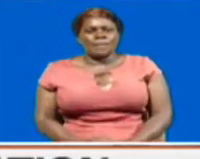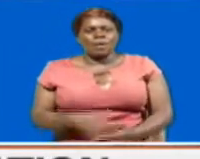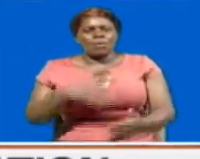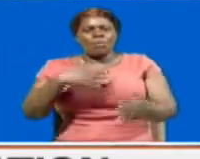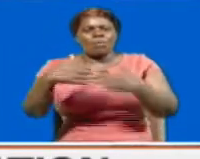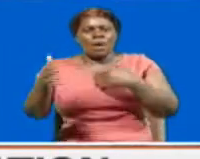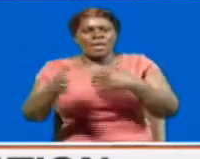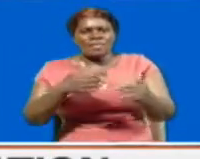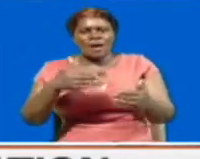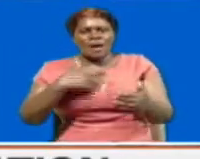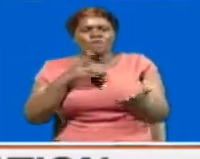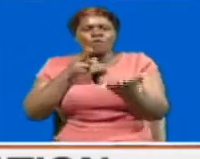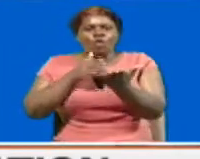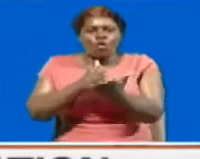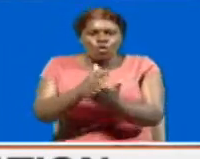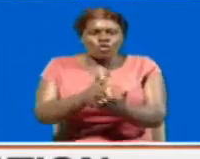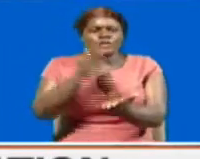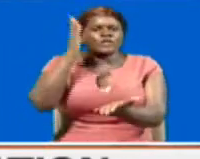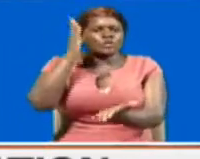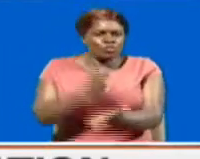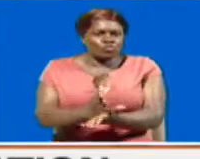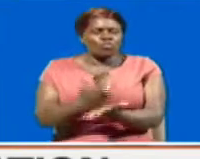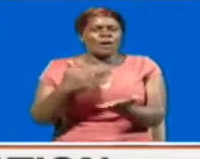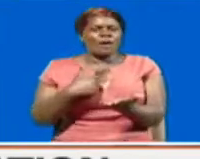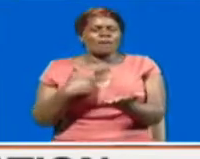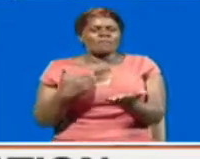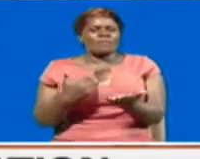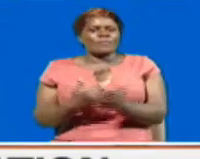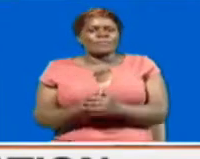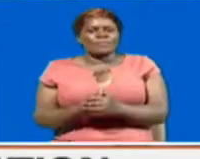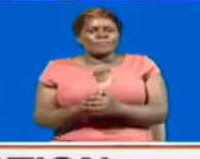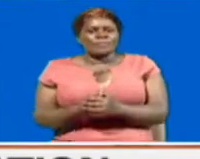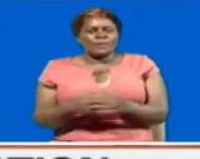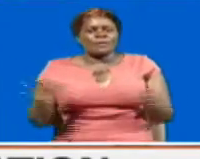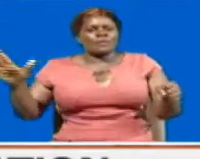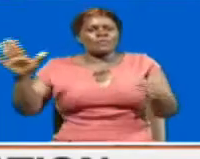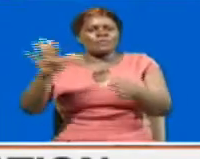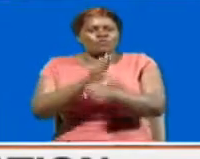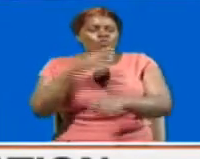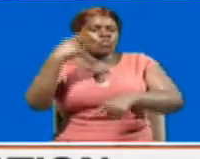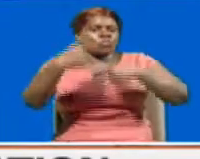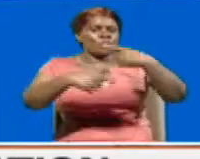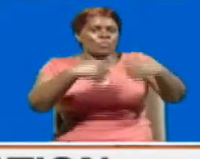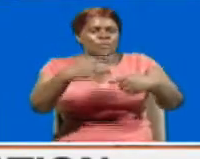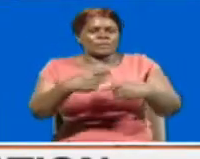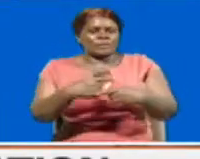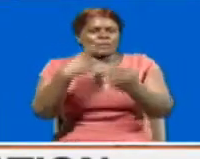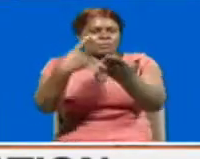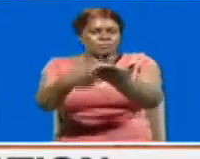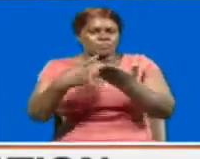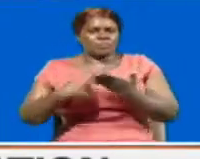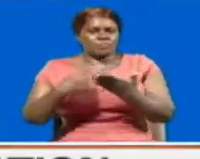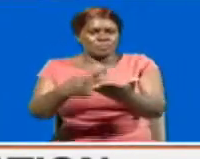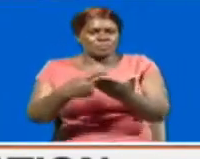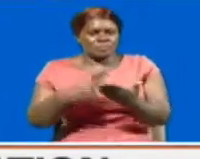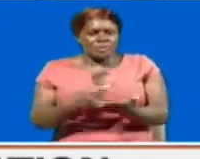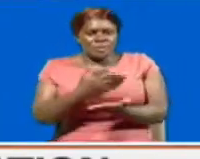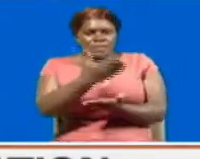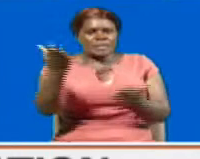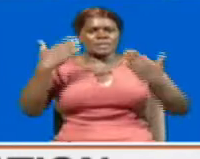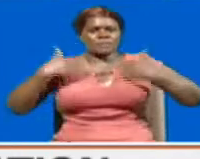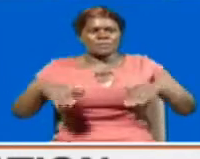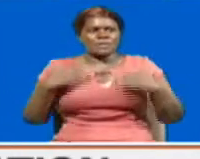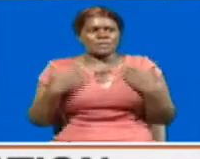whether there is honesty and truthfulness in the entire process of negotiation. Those who